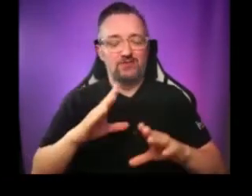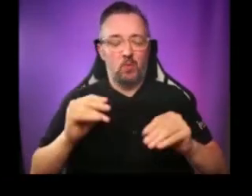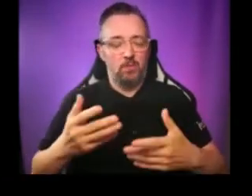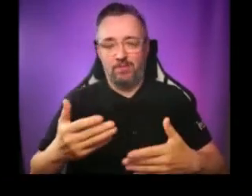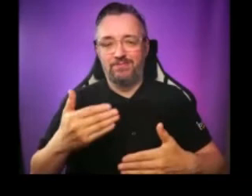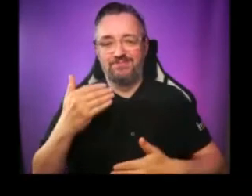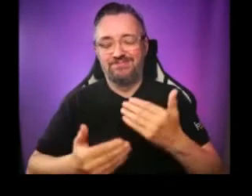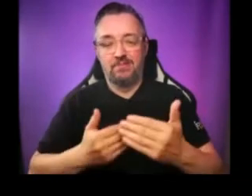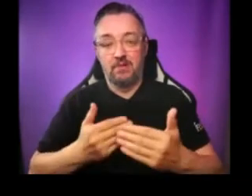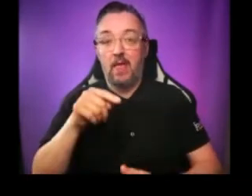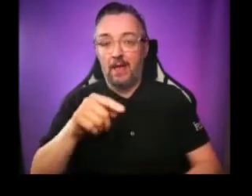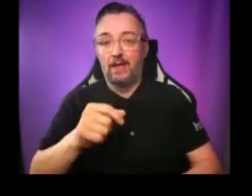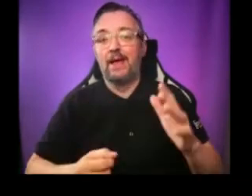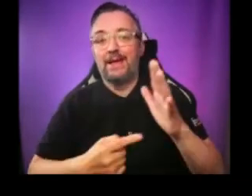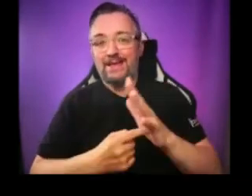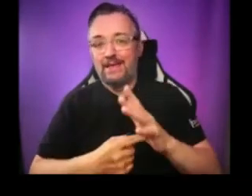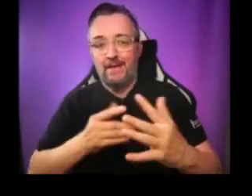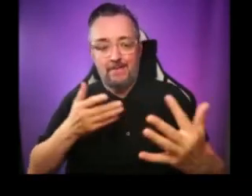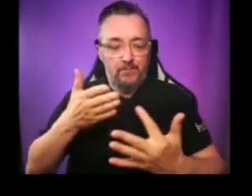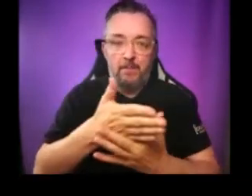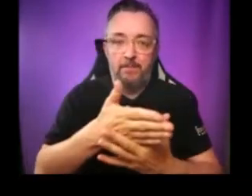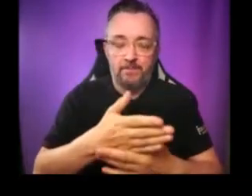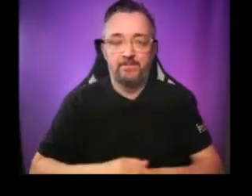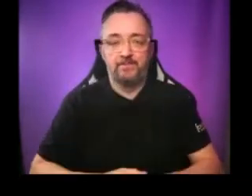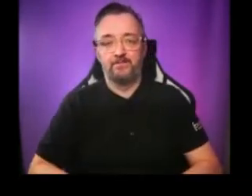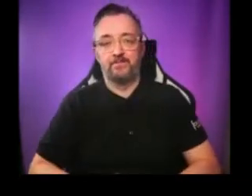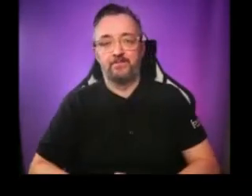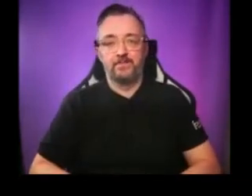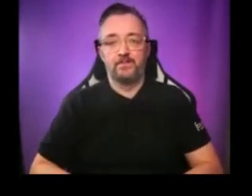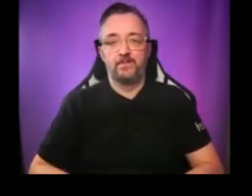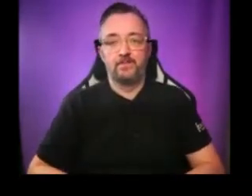is a key time for intervention.